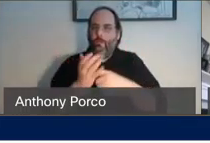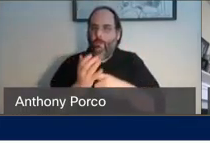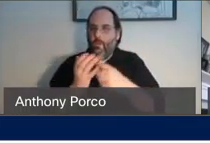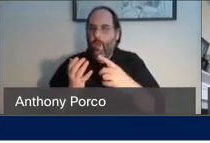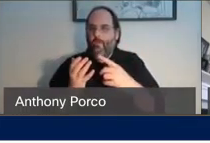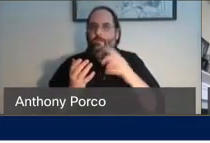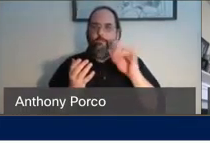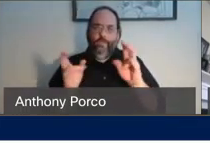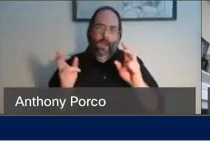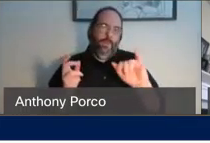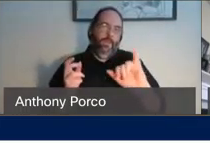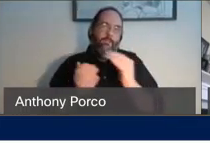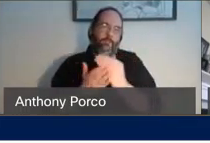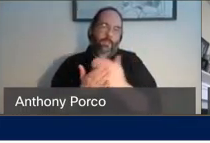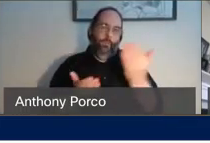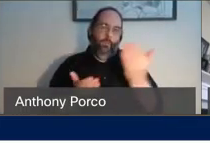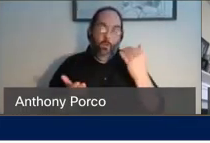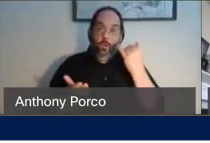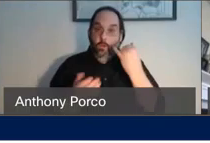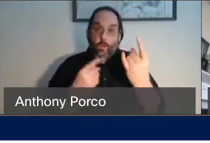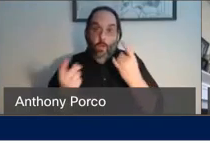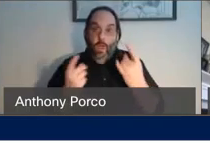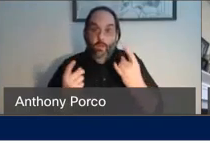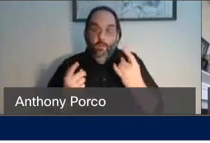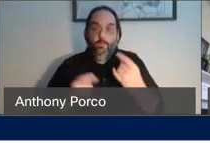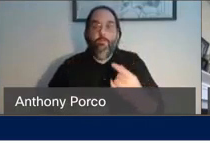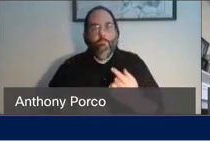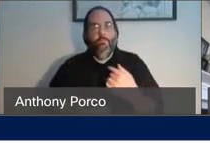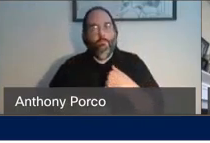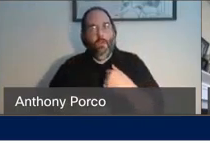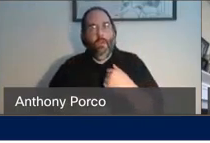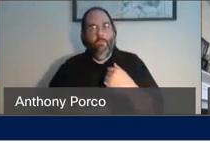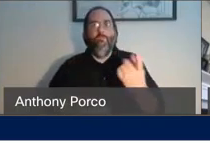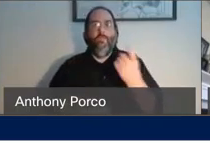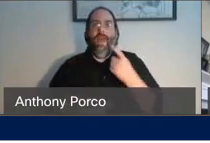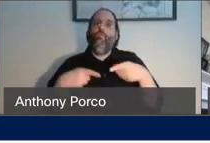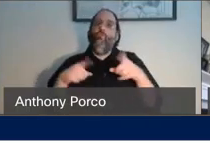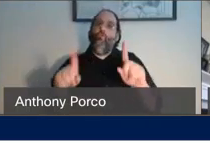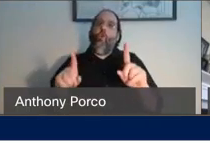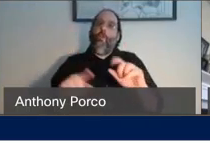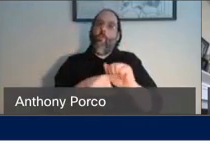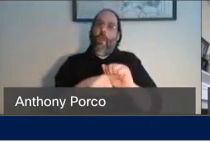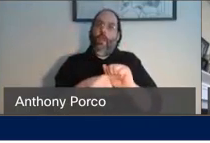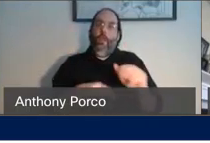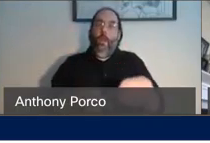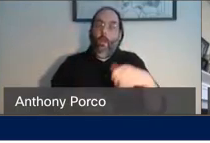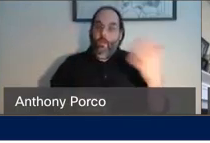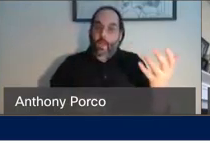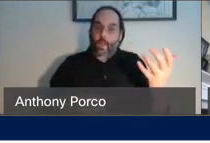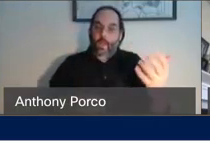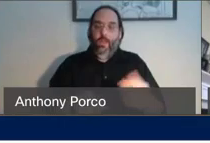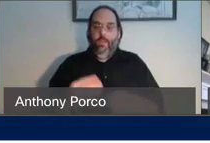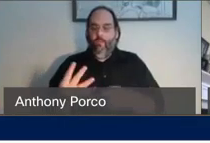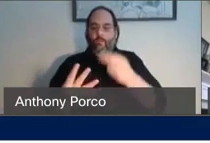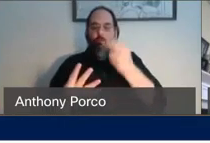topic. And if you have any questions, you can ask in those sessions. And other session is alternate Thursdays.